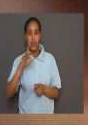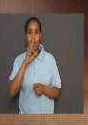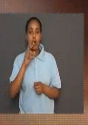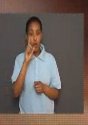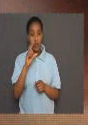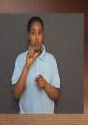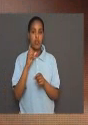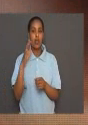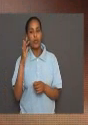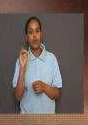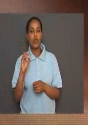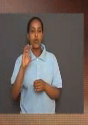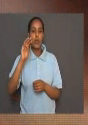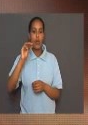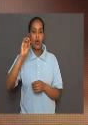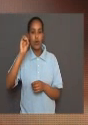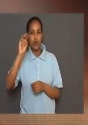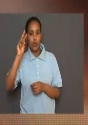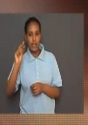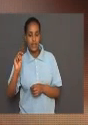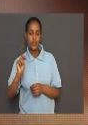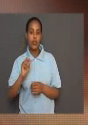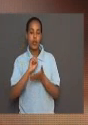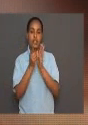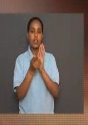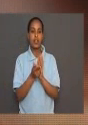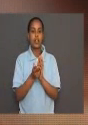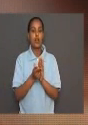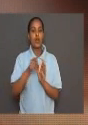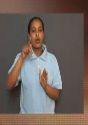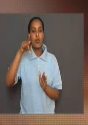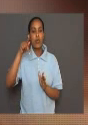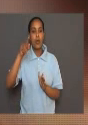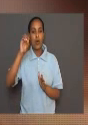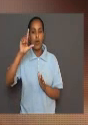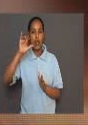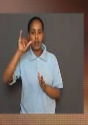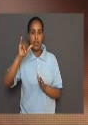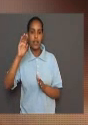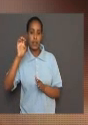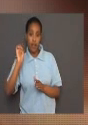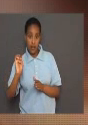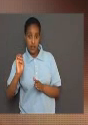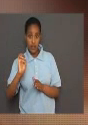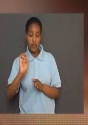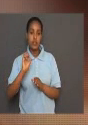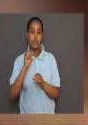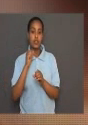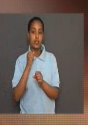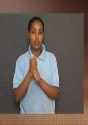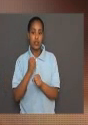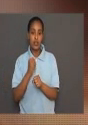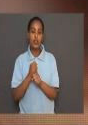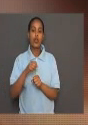Homopolymers are made from only one type of monomer. For example,